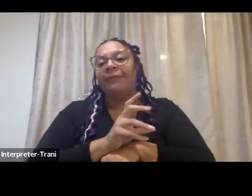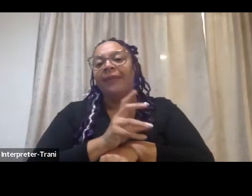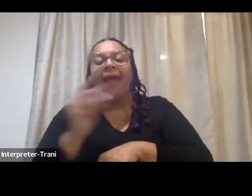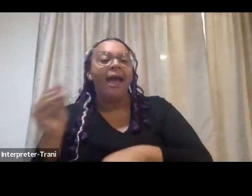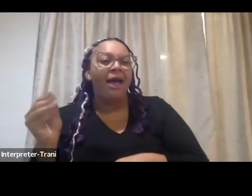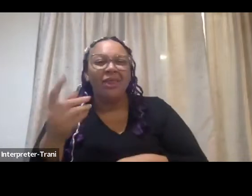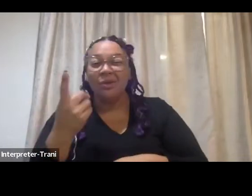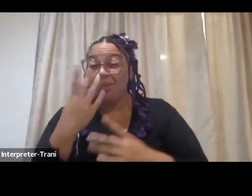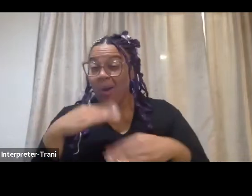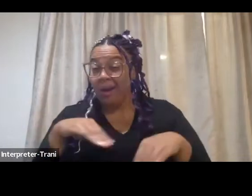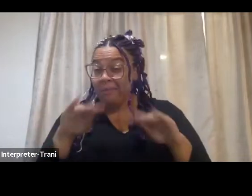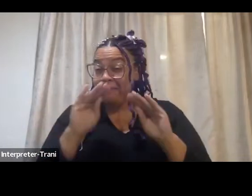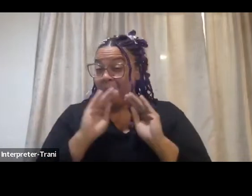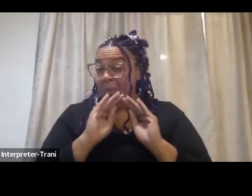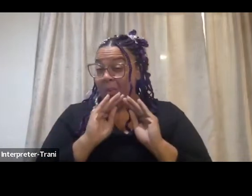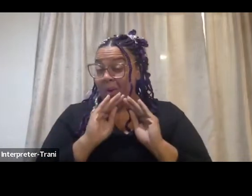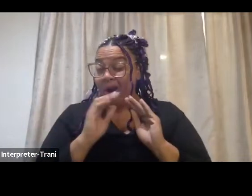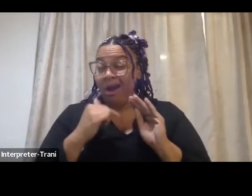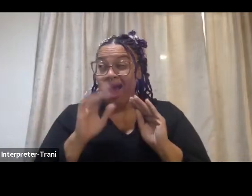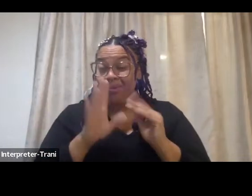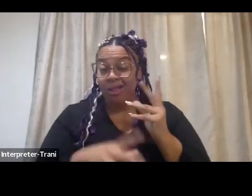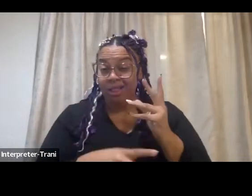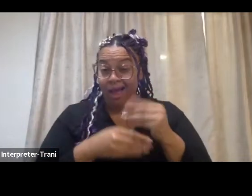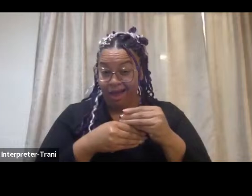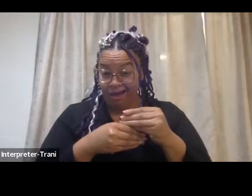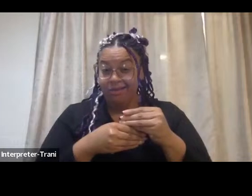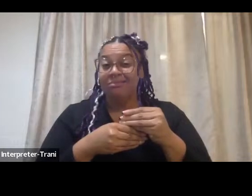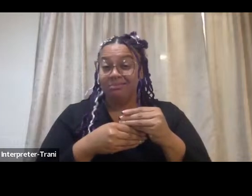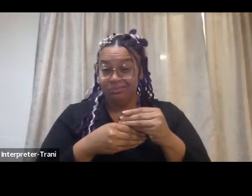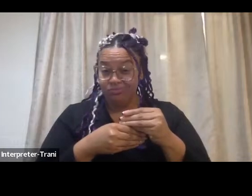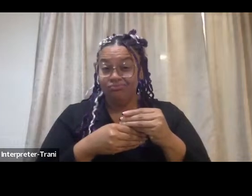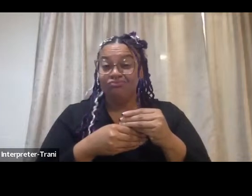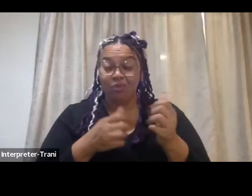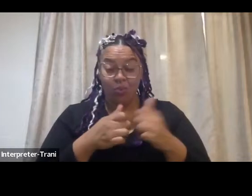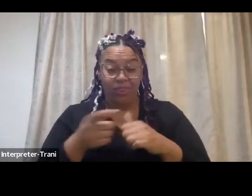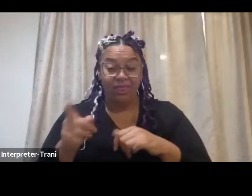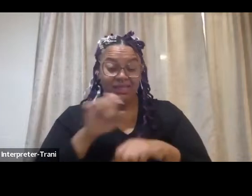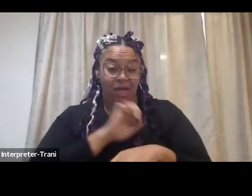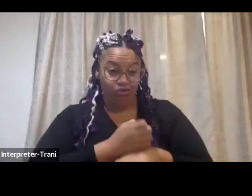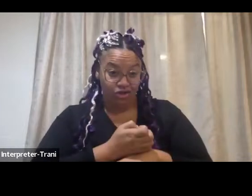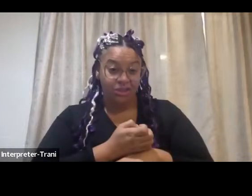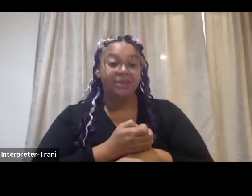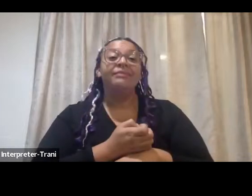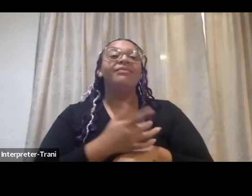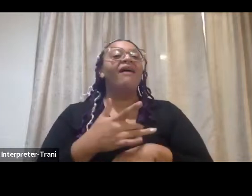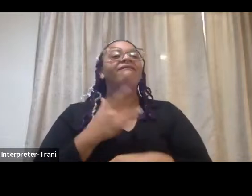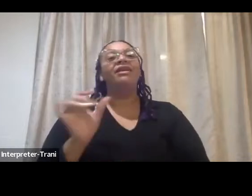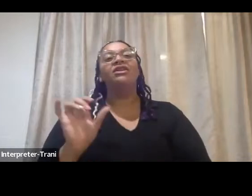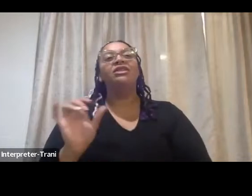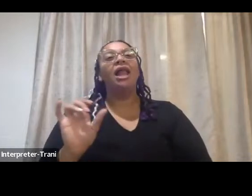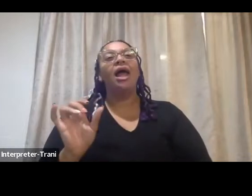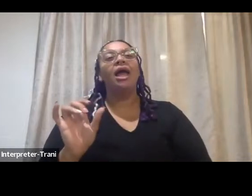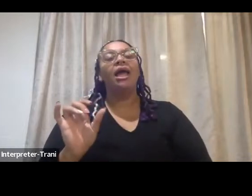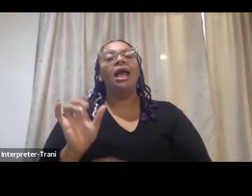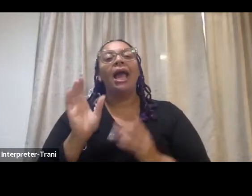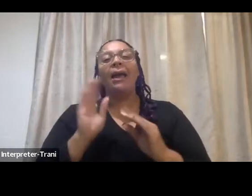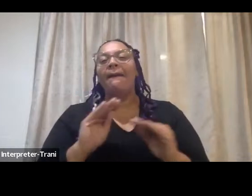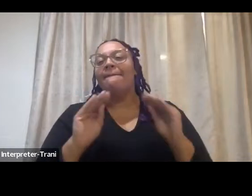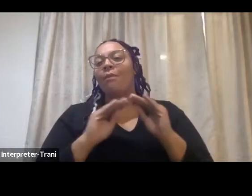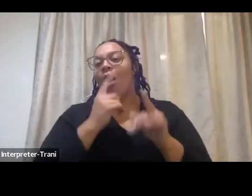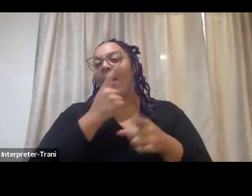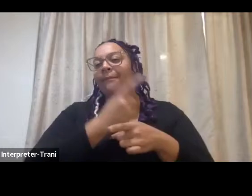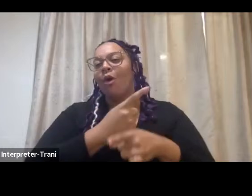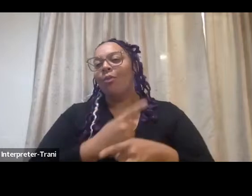that I add with this energy that feels like it's more appropriate